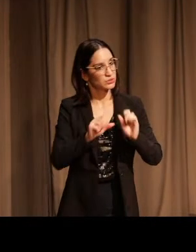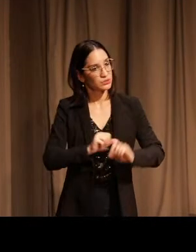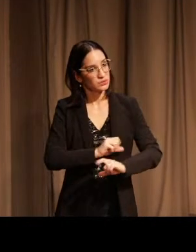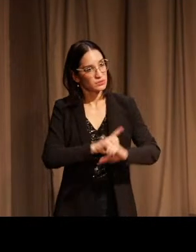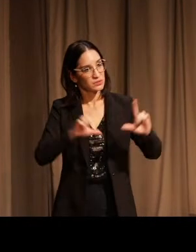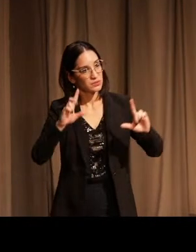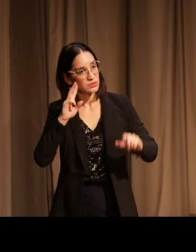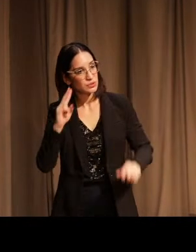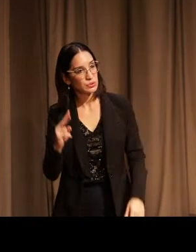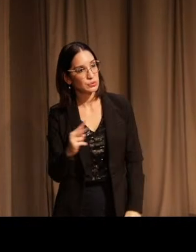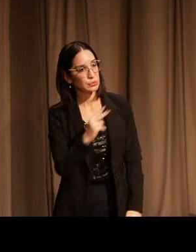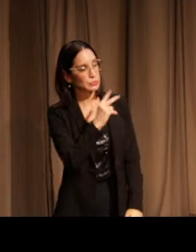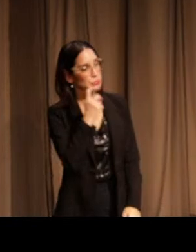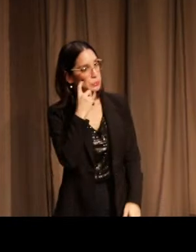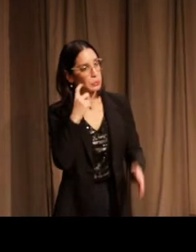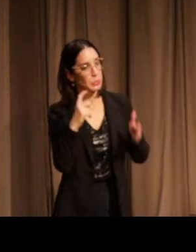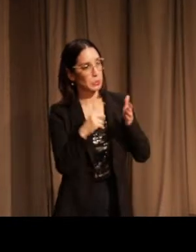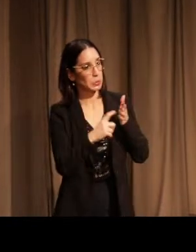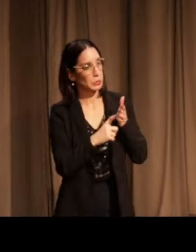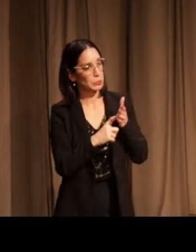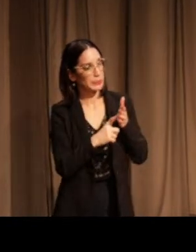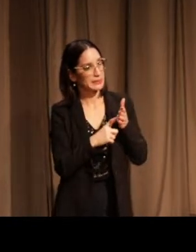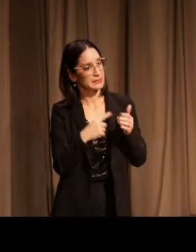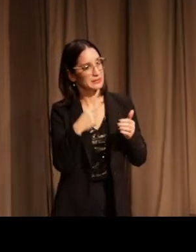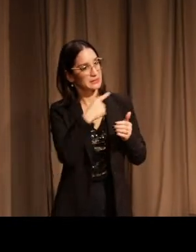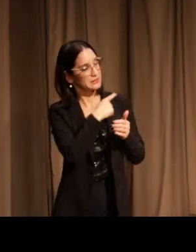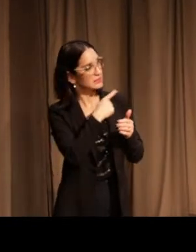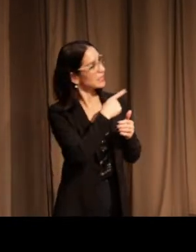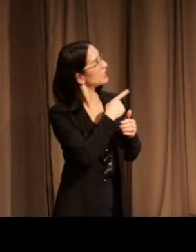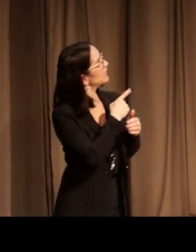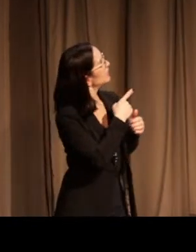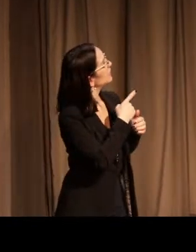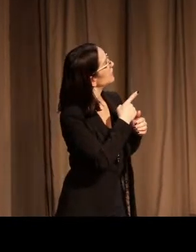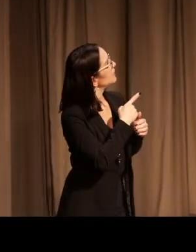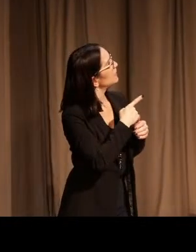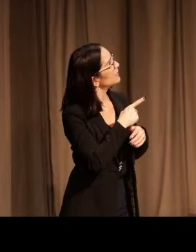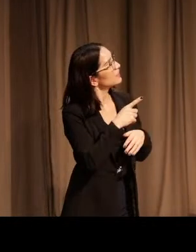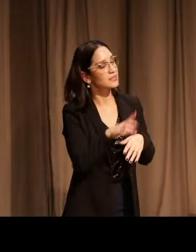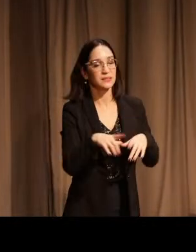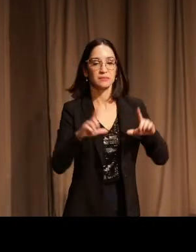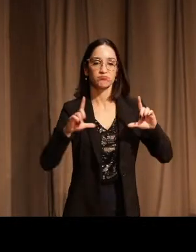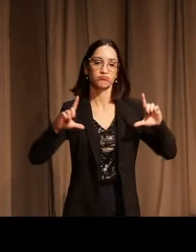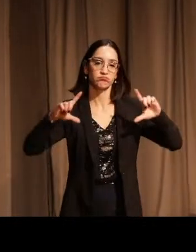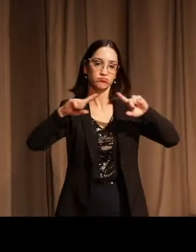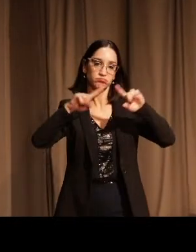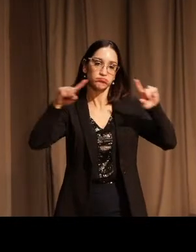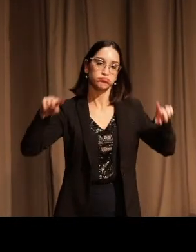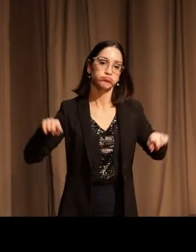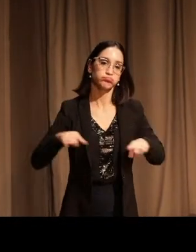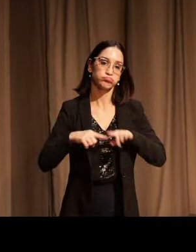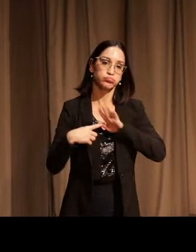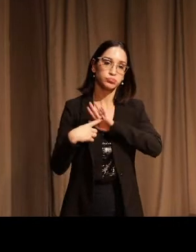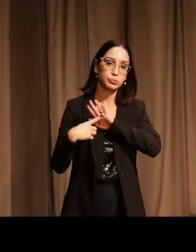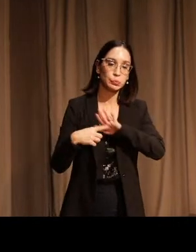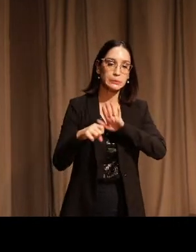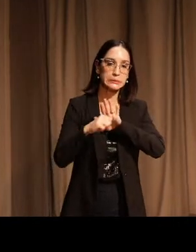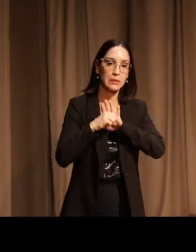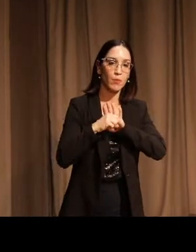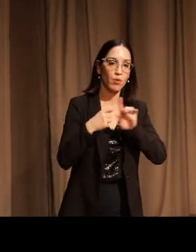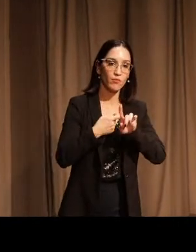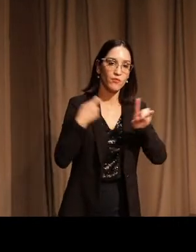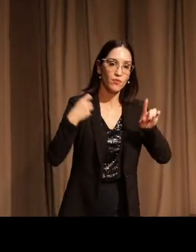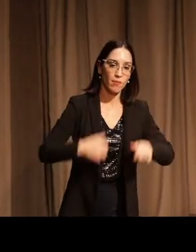with the egg, because I think the egg serves as a symbol for life. I end